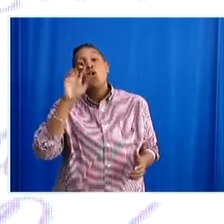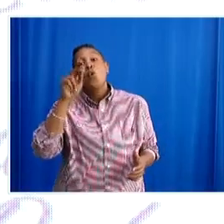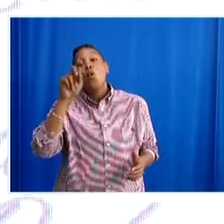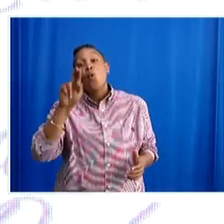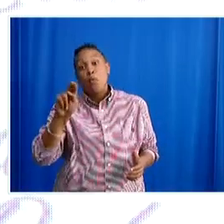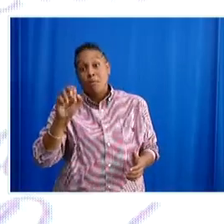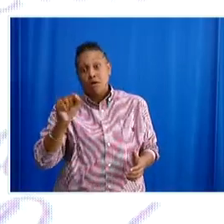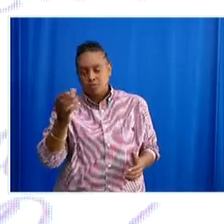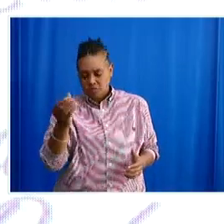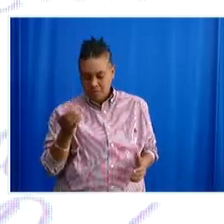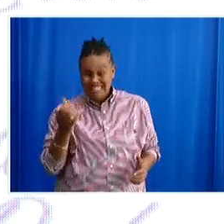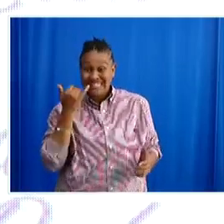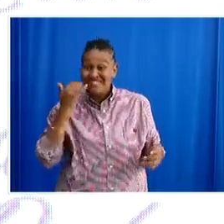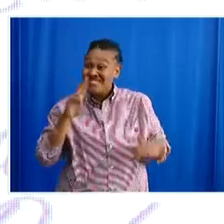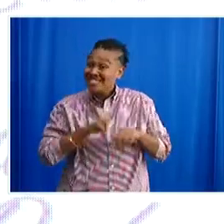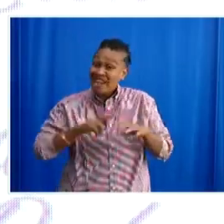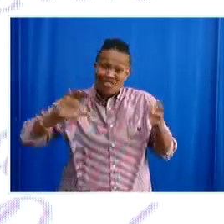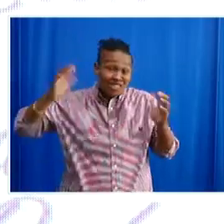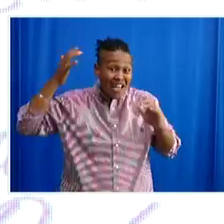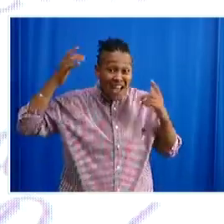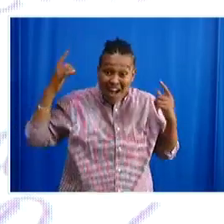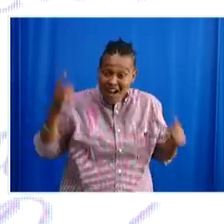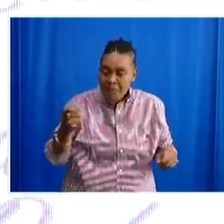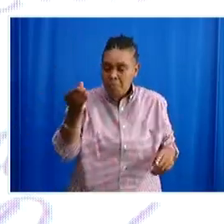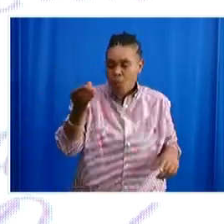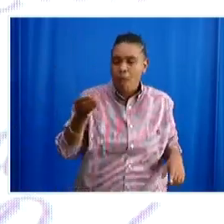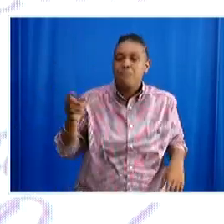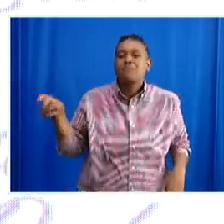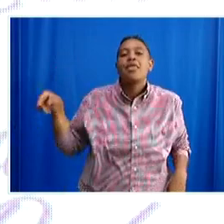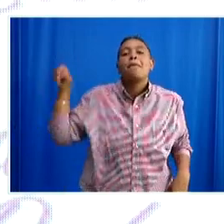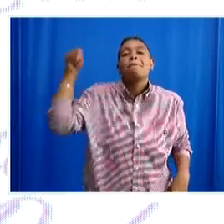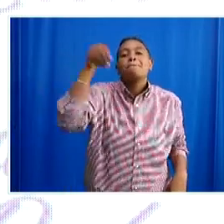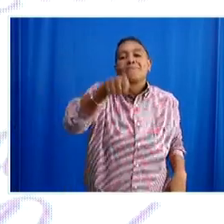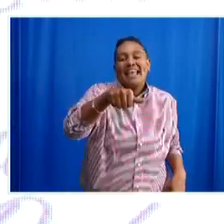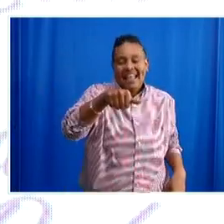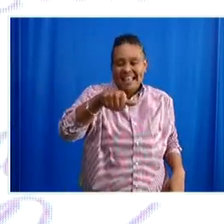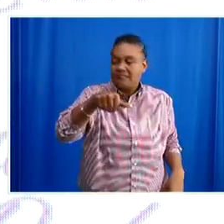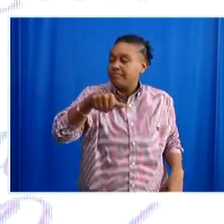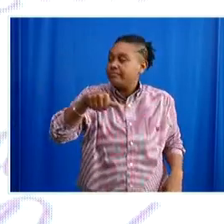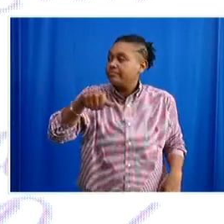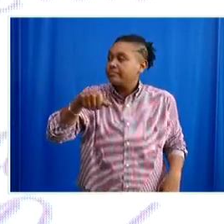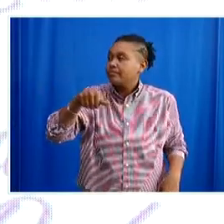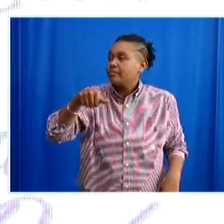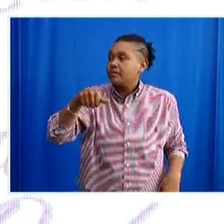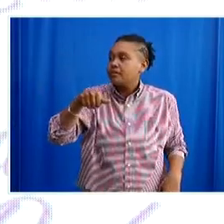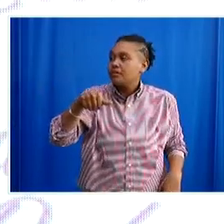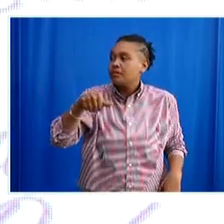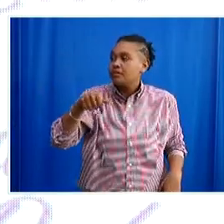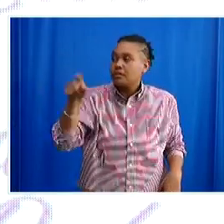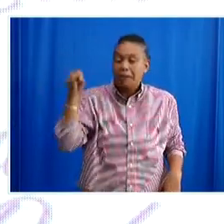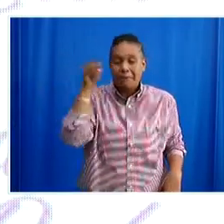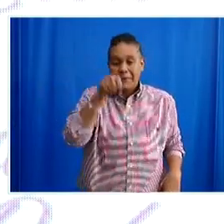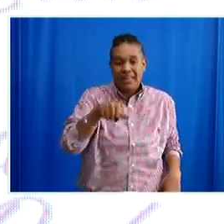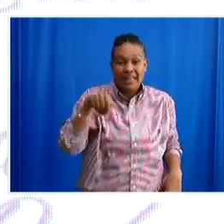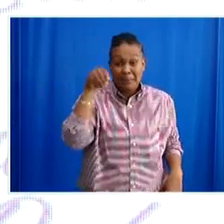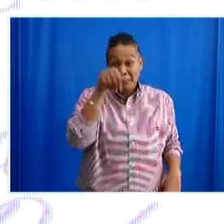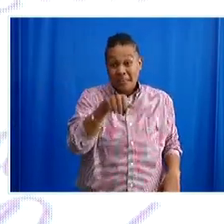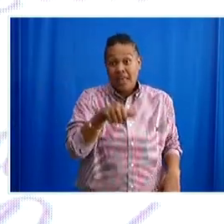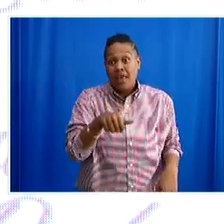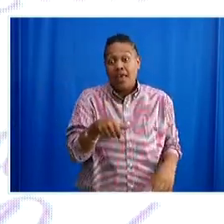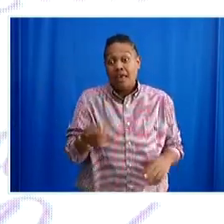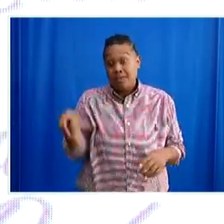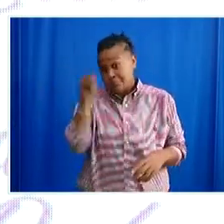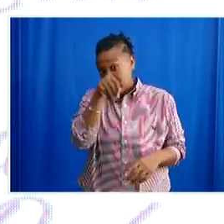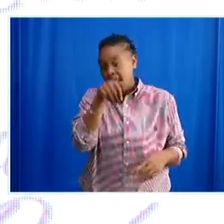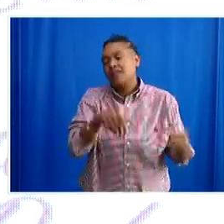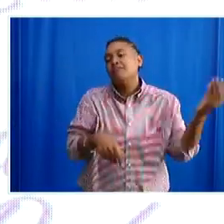disaster occurrence, they pay over the principal to the counterparty. And that's why it's called a bond, a